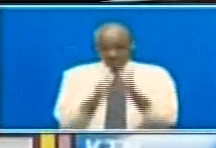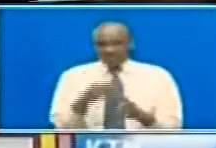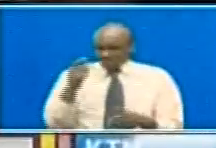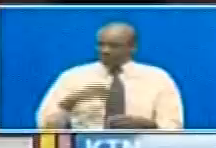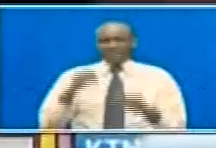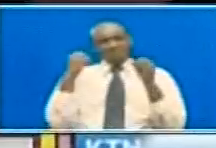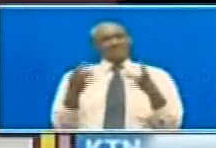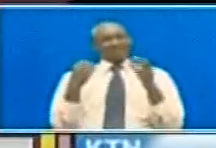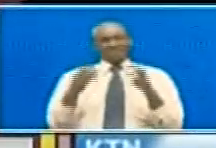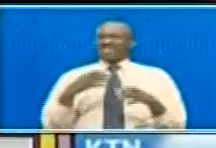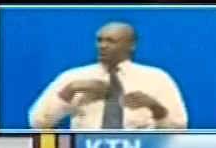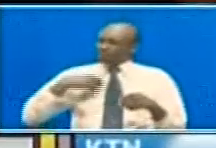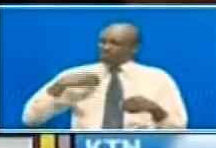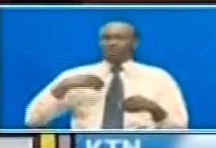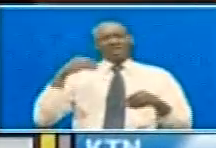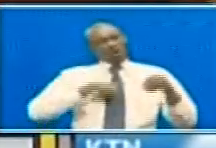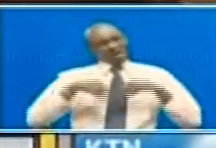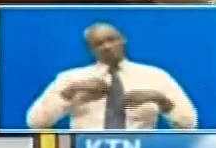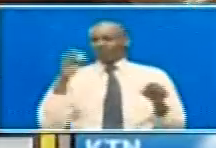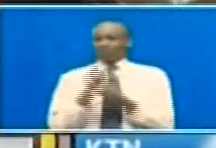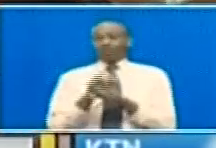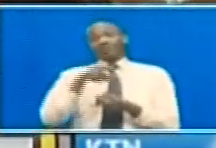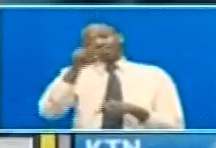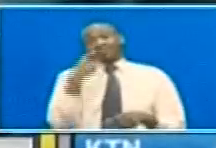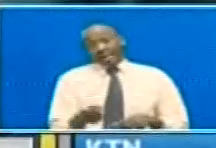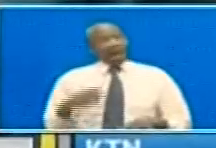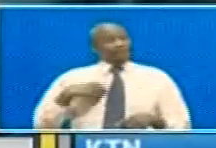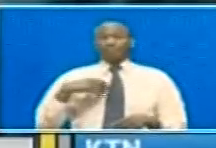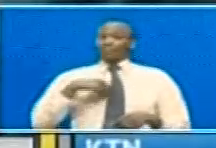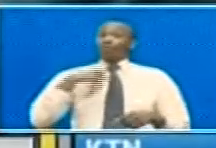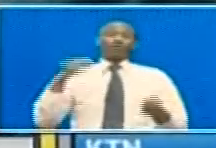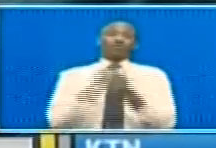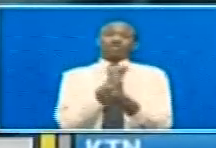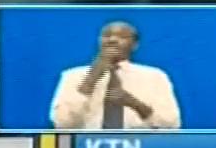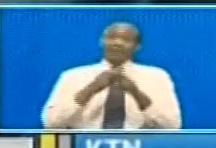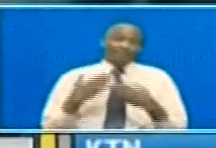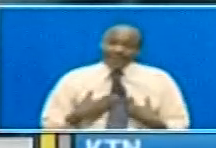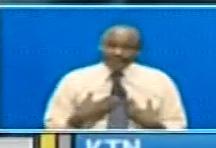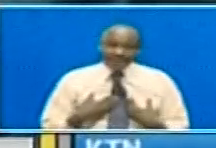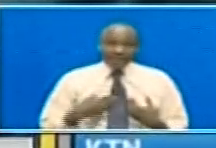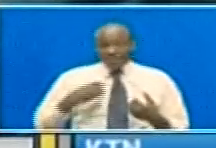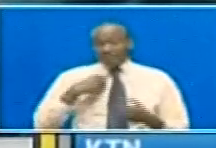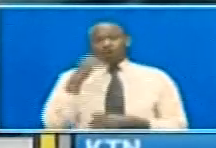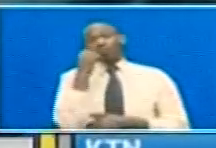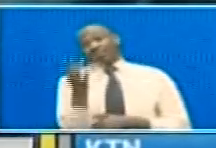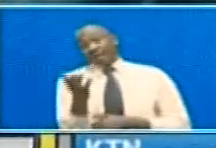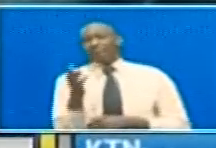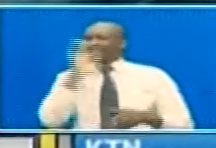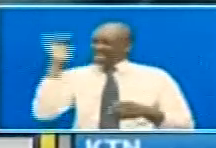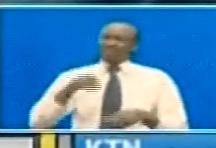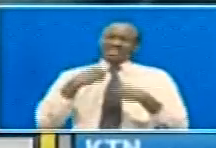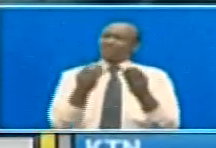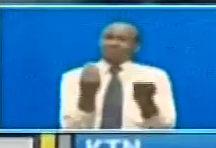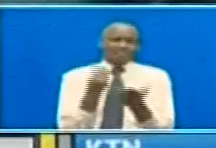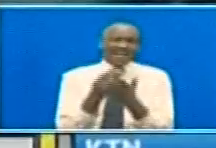character assassination by people who were bent on tarnishing his name. There was no room. Nobody asked me for money. I never gave any